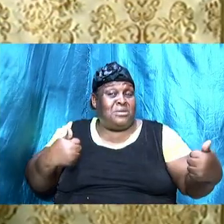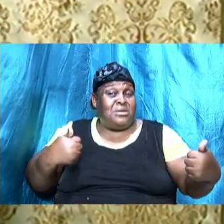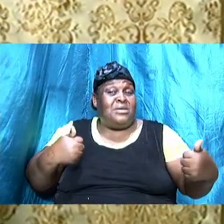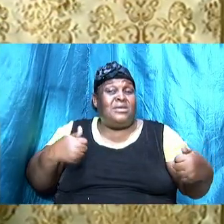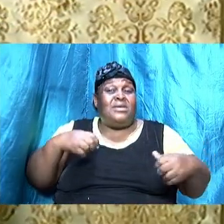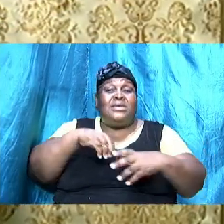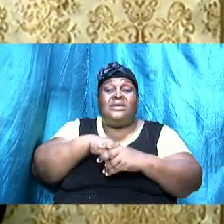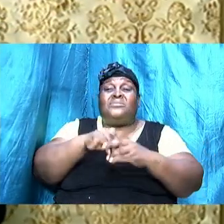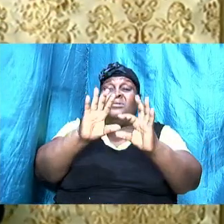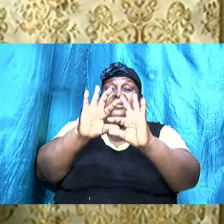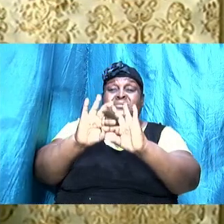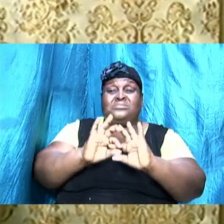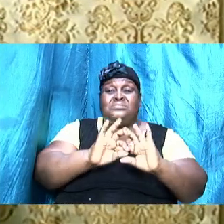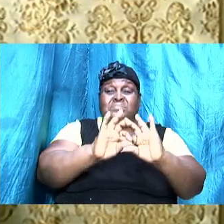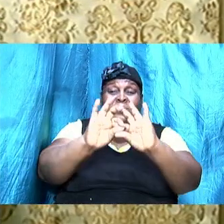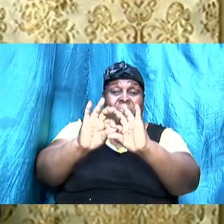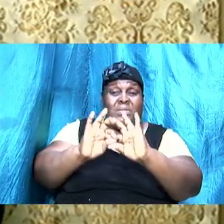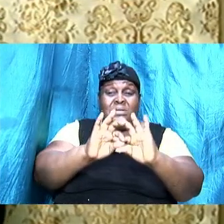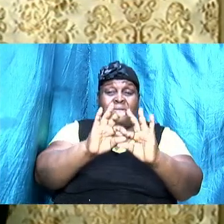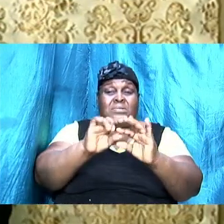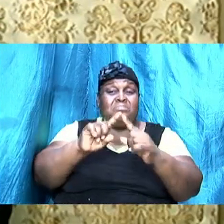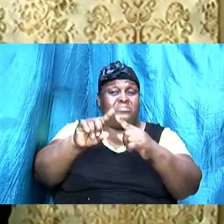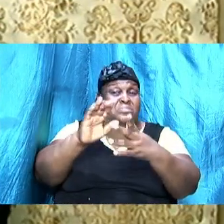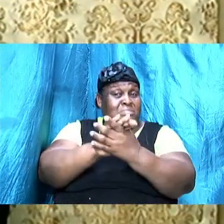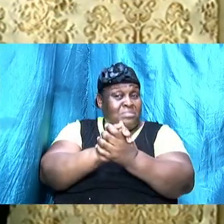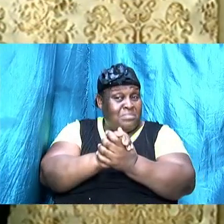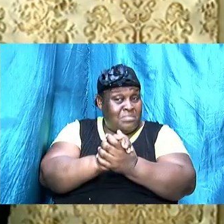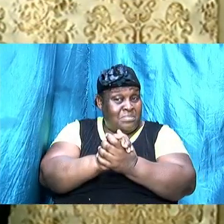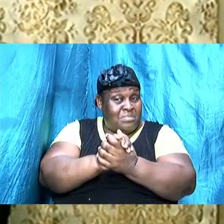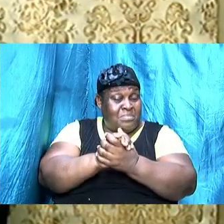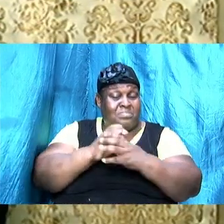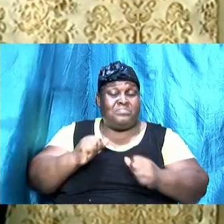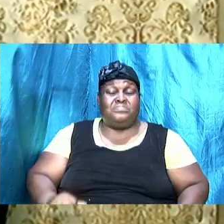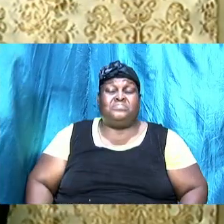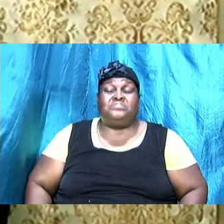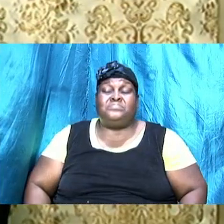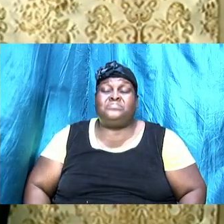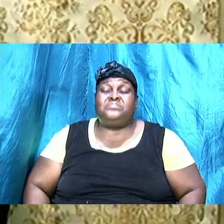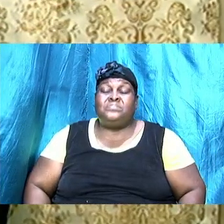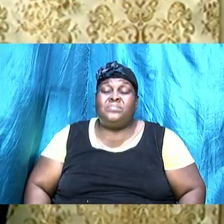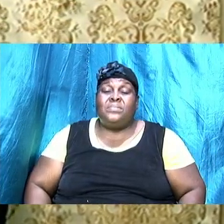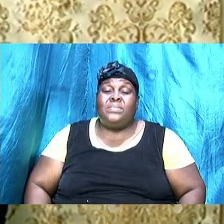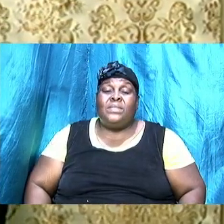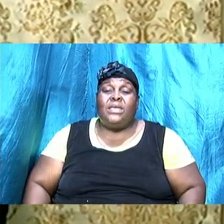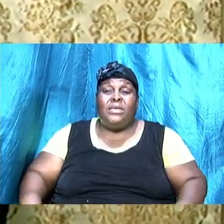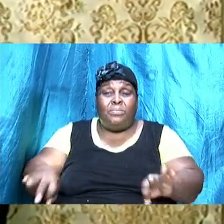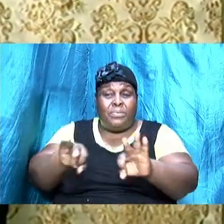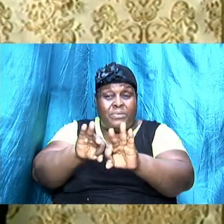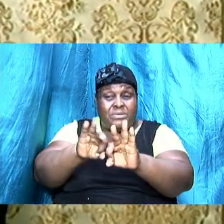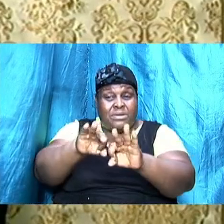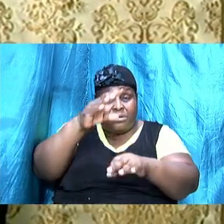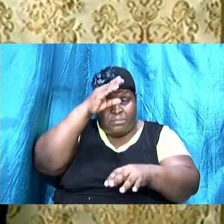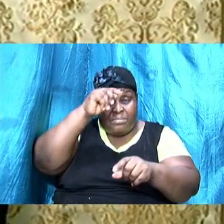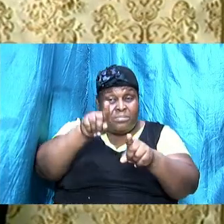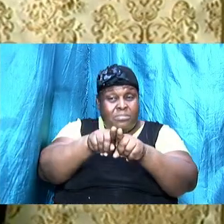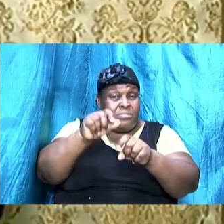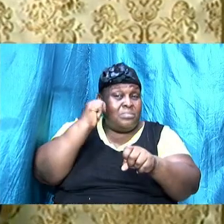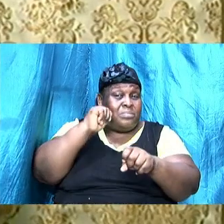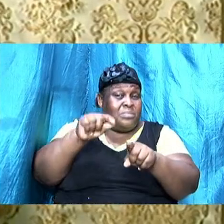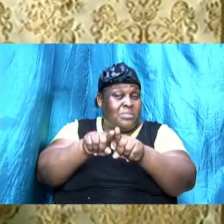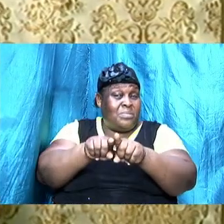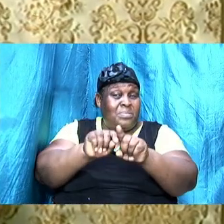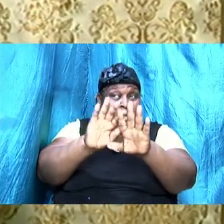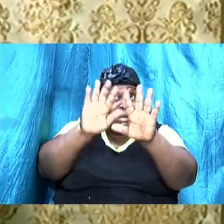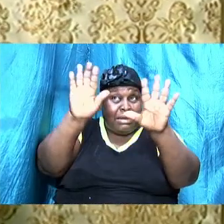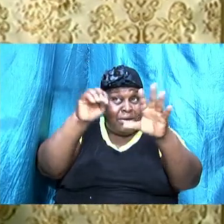to marriage. So it is important, brothers and sisters, that we be clear in our minds, that